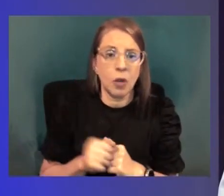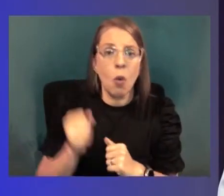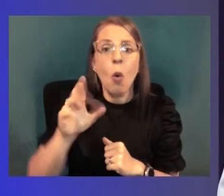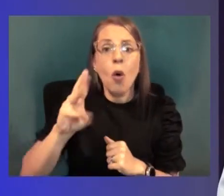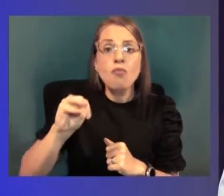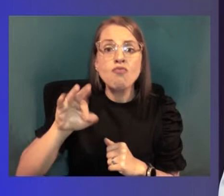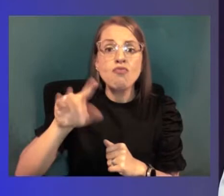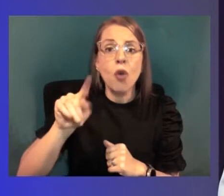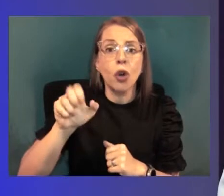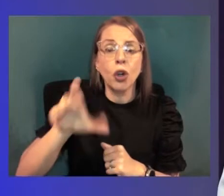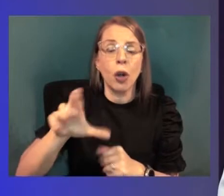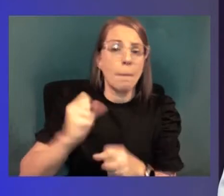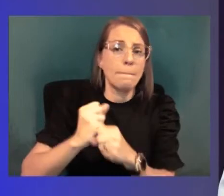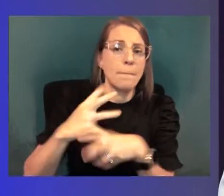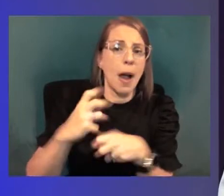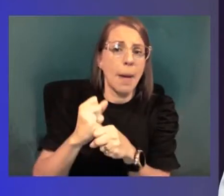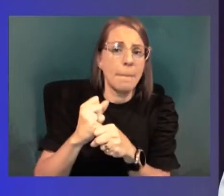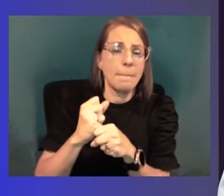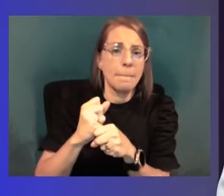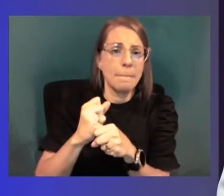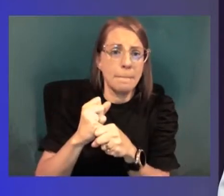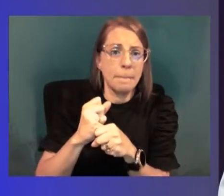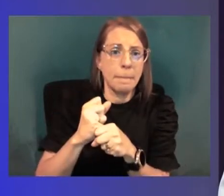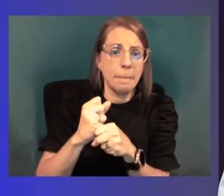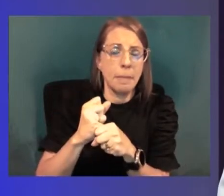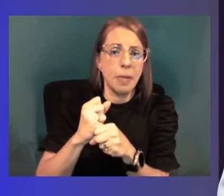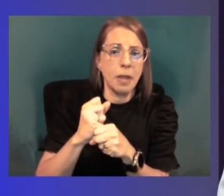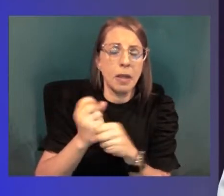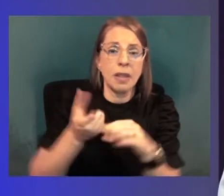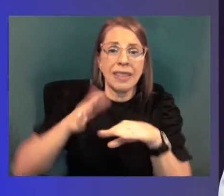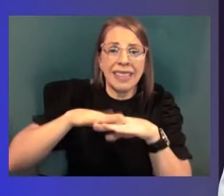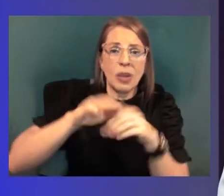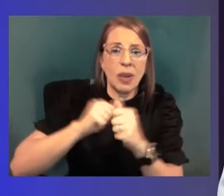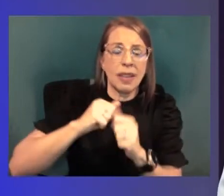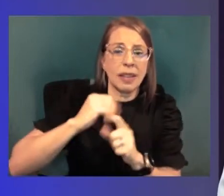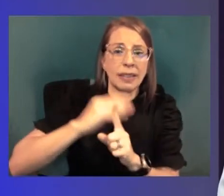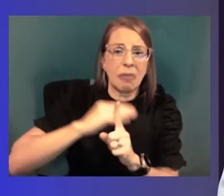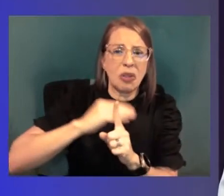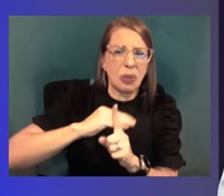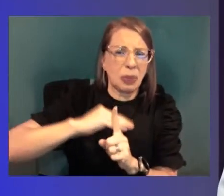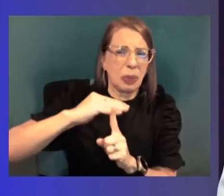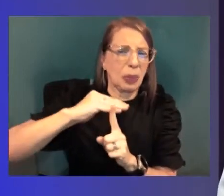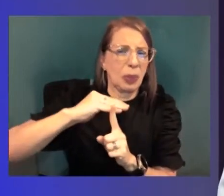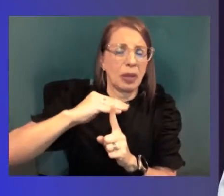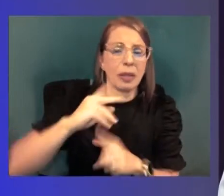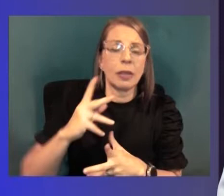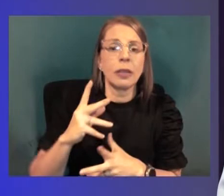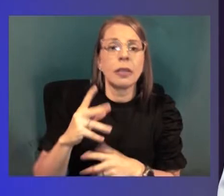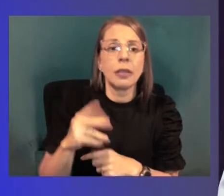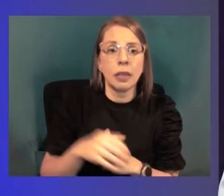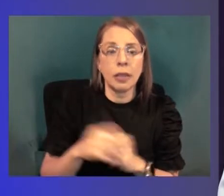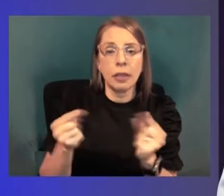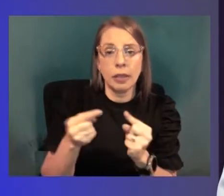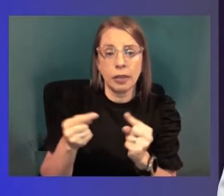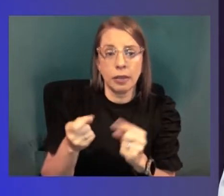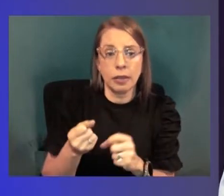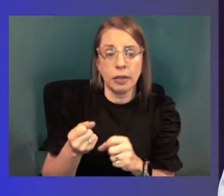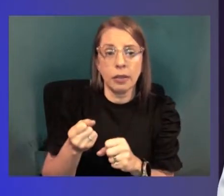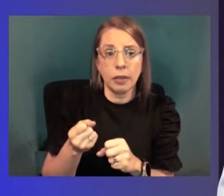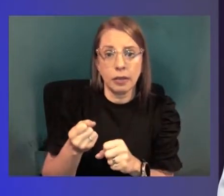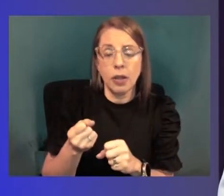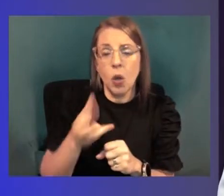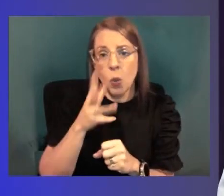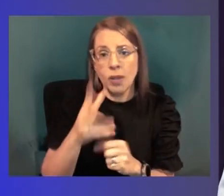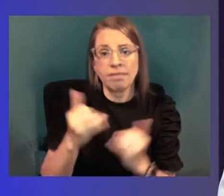blast injury on top of the temperature or the high temperature it will have. Those kind of injuries would leave definitely a lifelong effect,